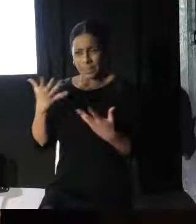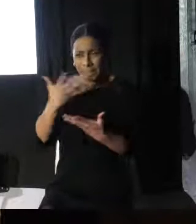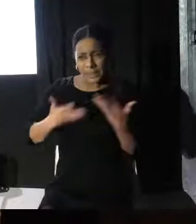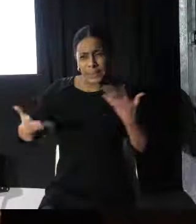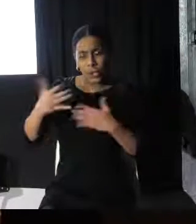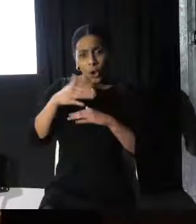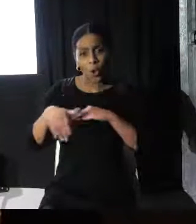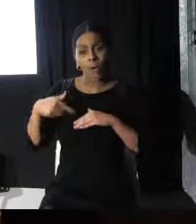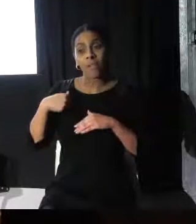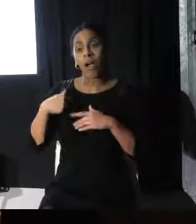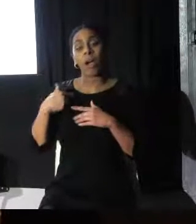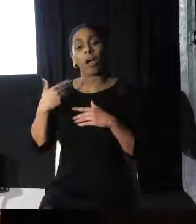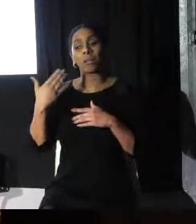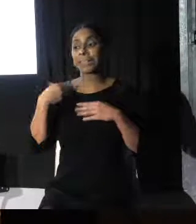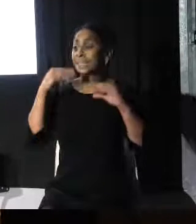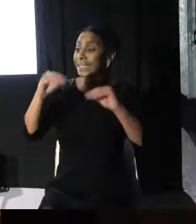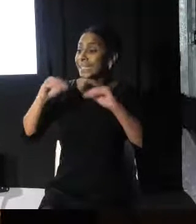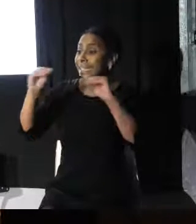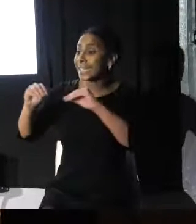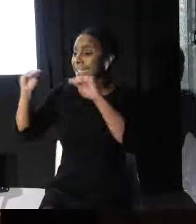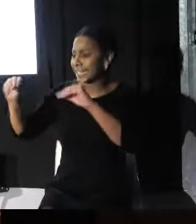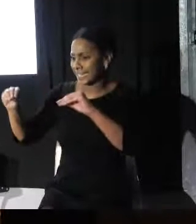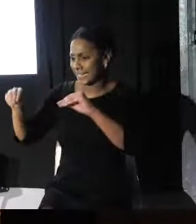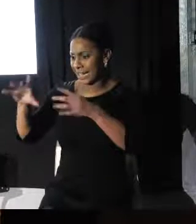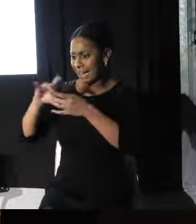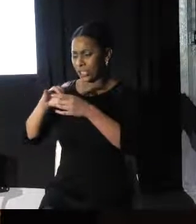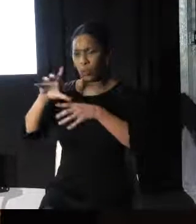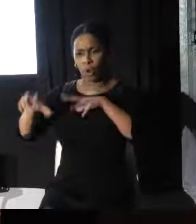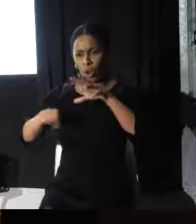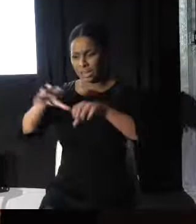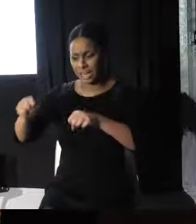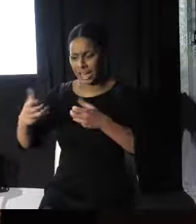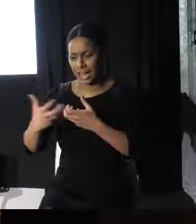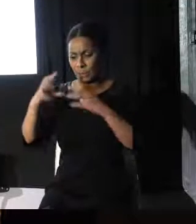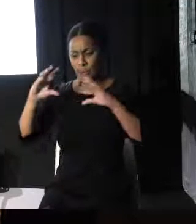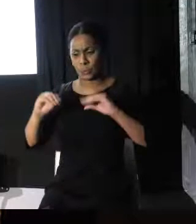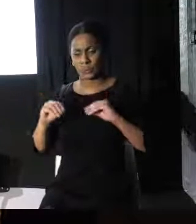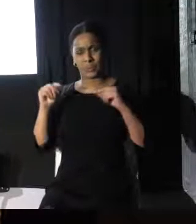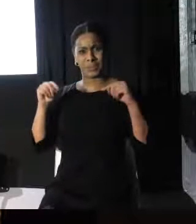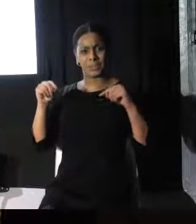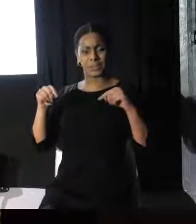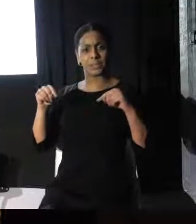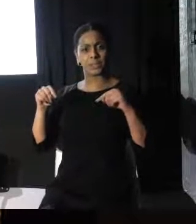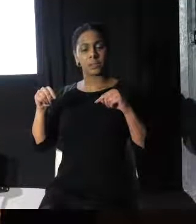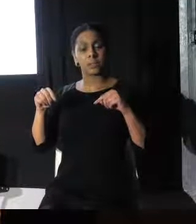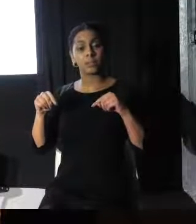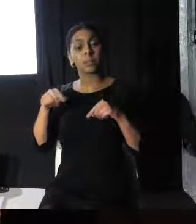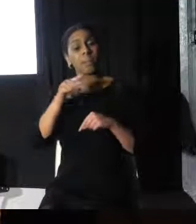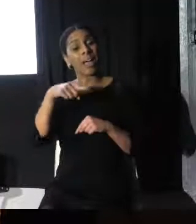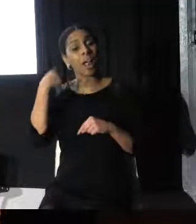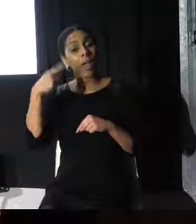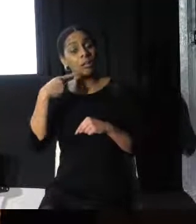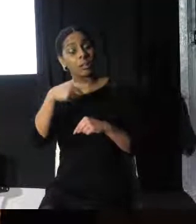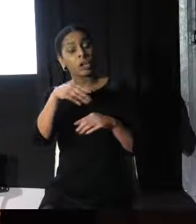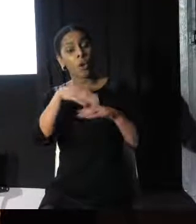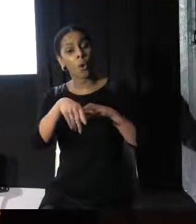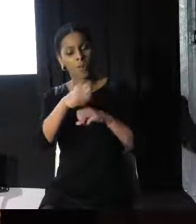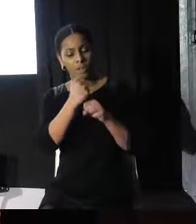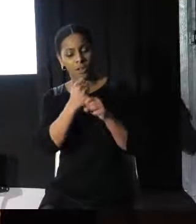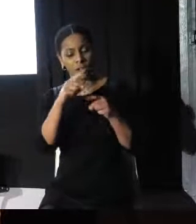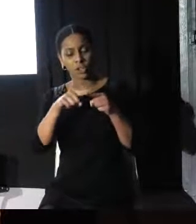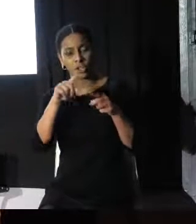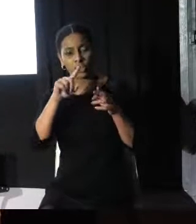what we teach. But it also here in London includes the non-removal of Geoffrey at